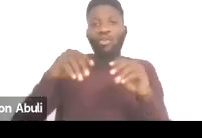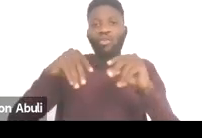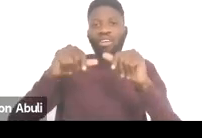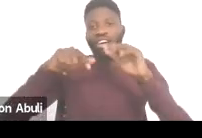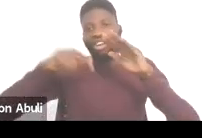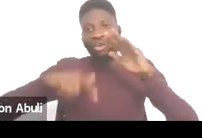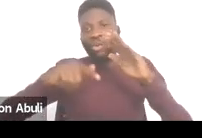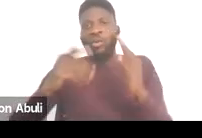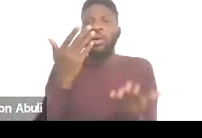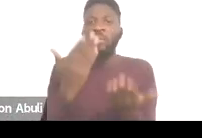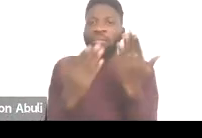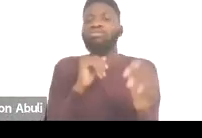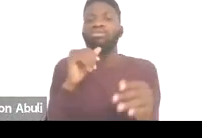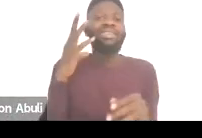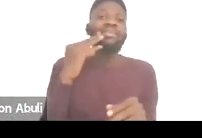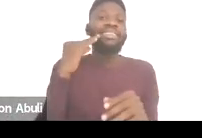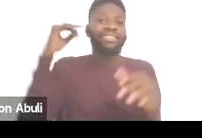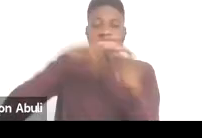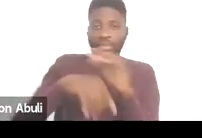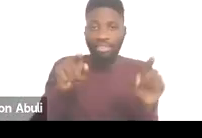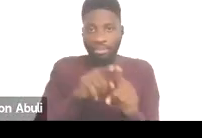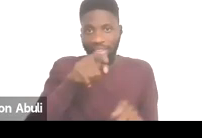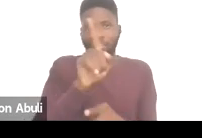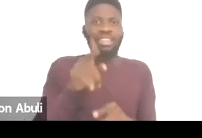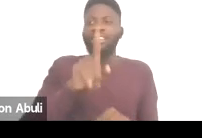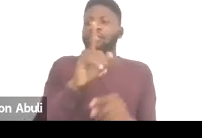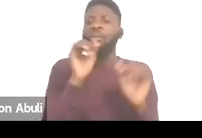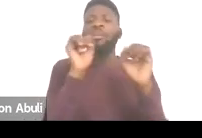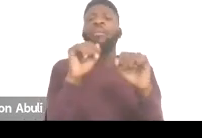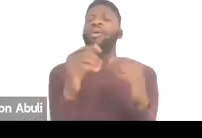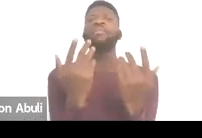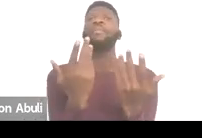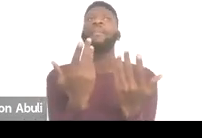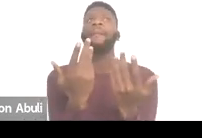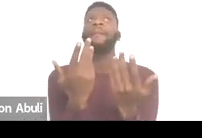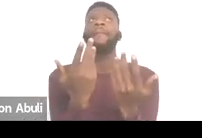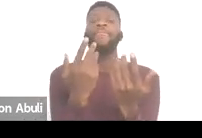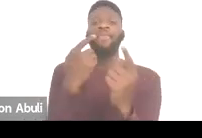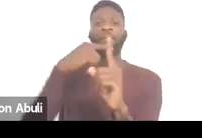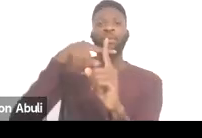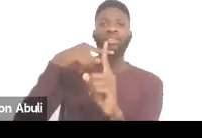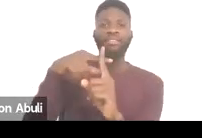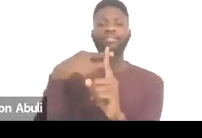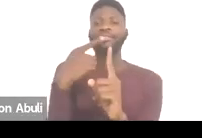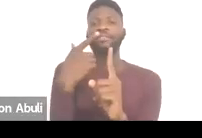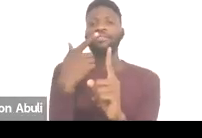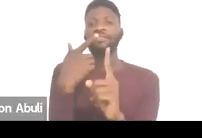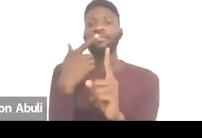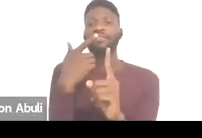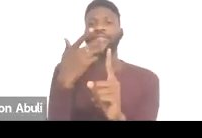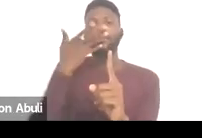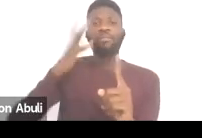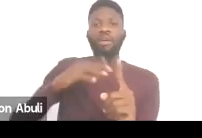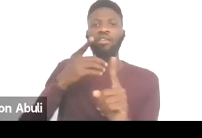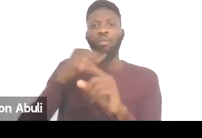doesn't have as much experience as you do. How do you get positive, or how do you get feedback from your boss on what you